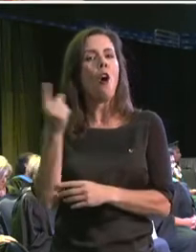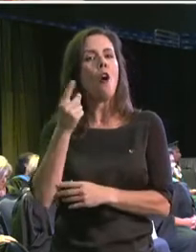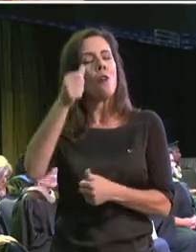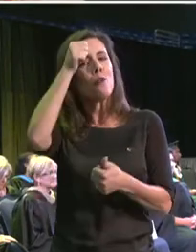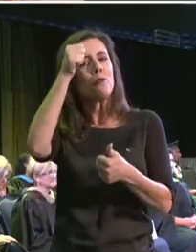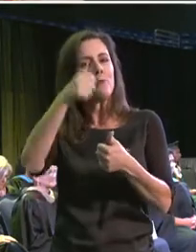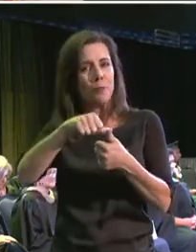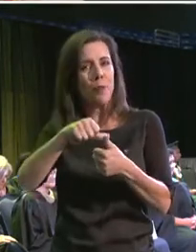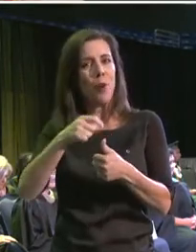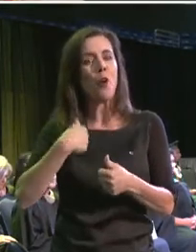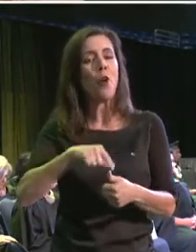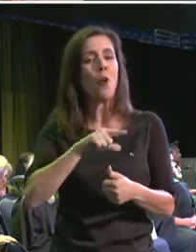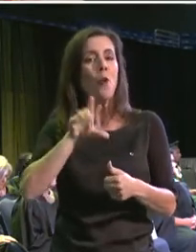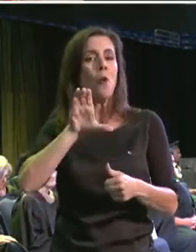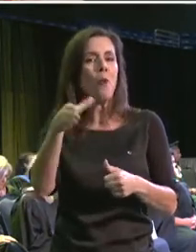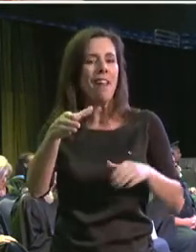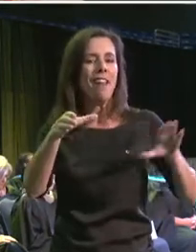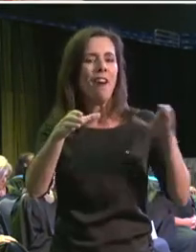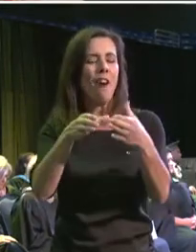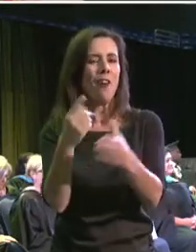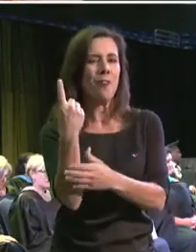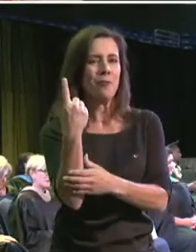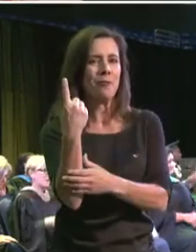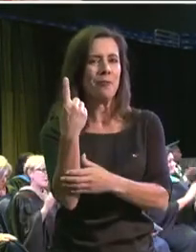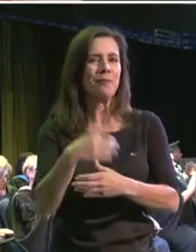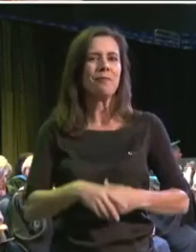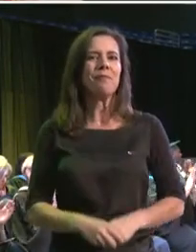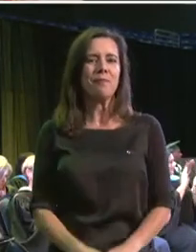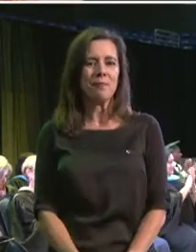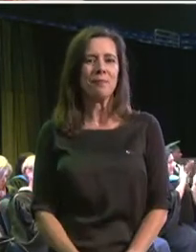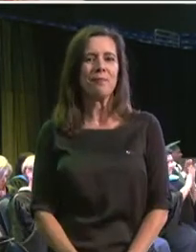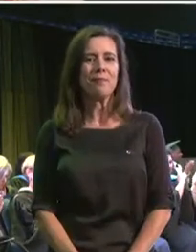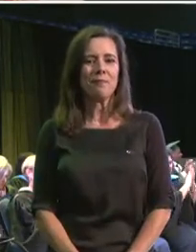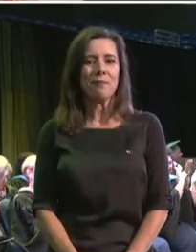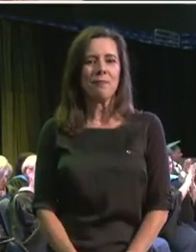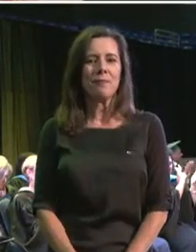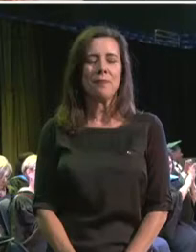remember, we are one.